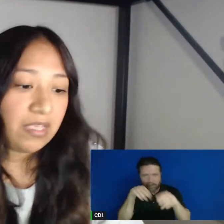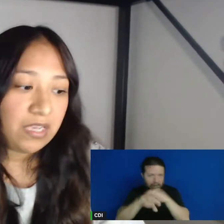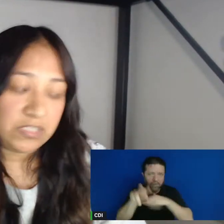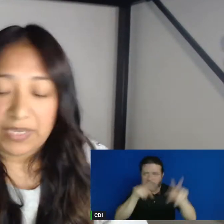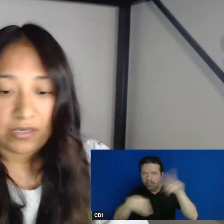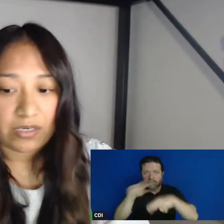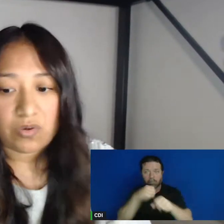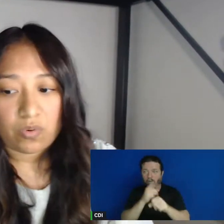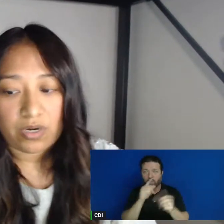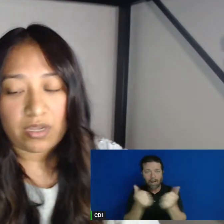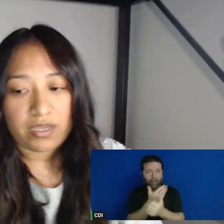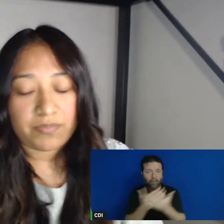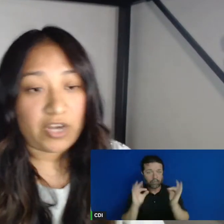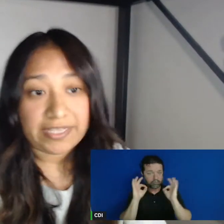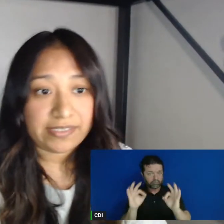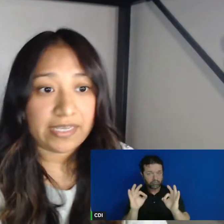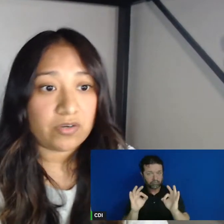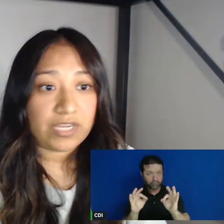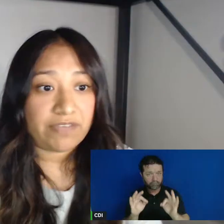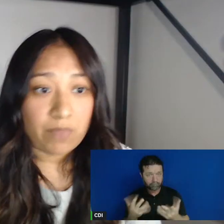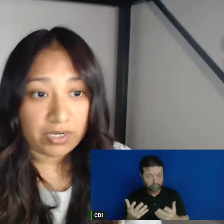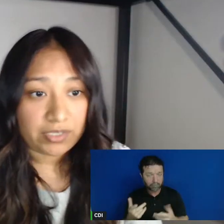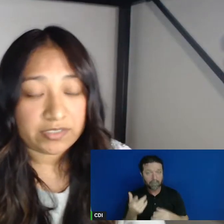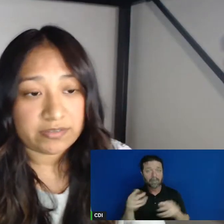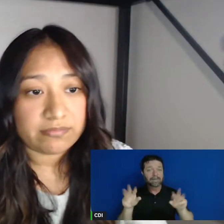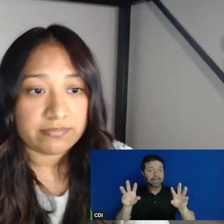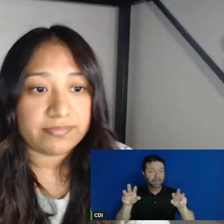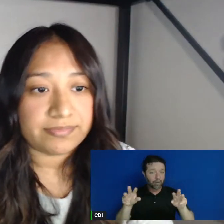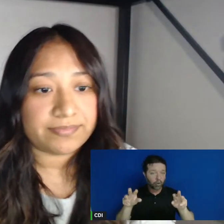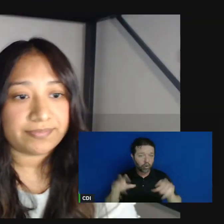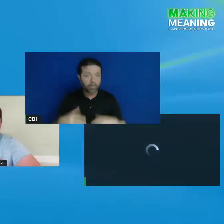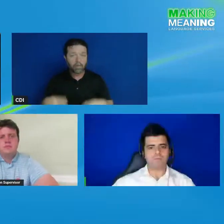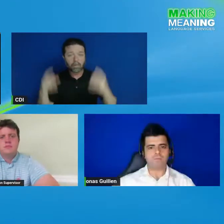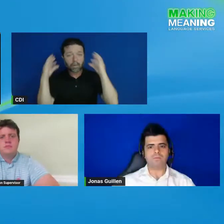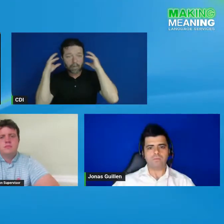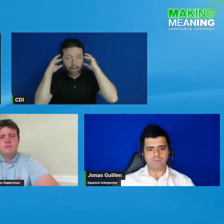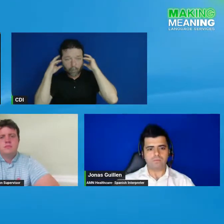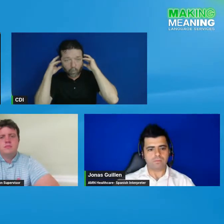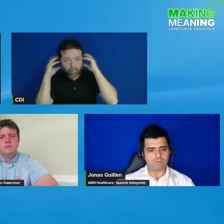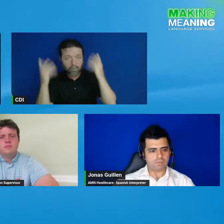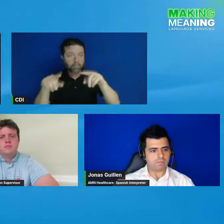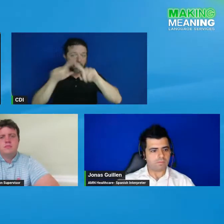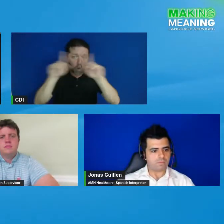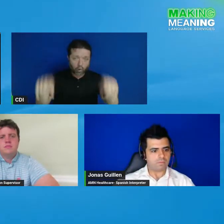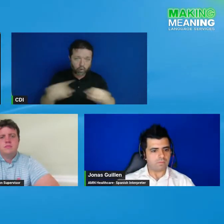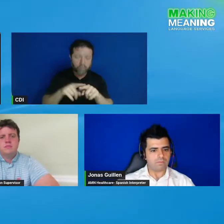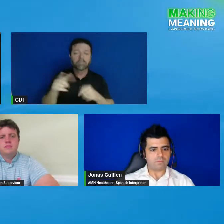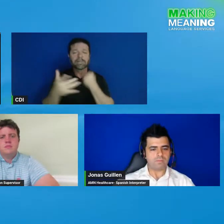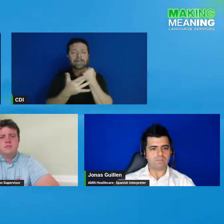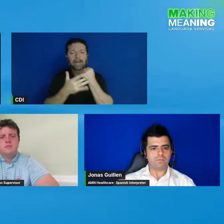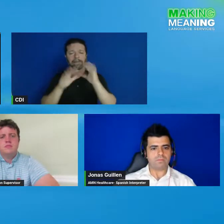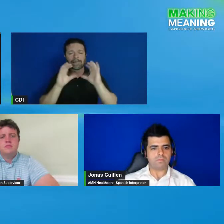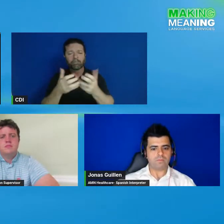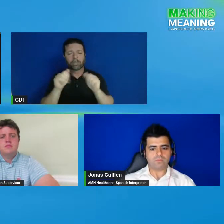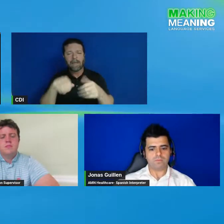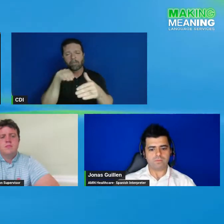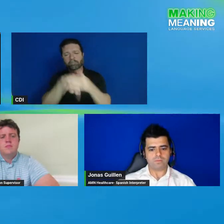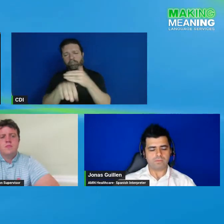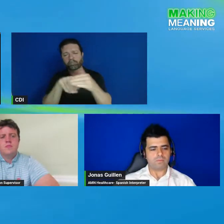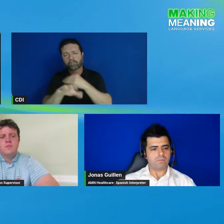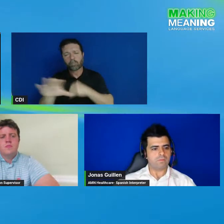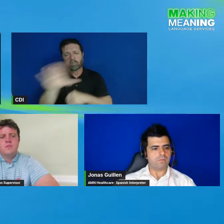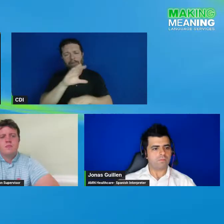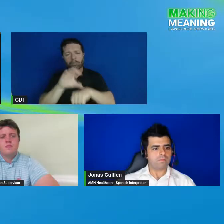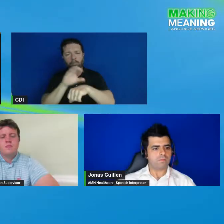a speaker or your headset or even monitors. Yeah, exactly. Yeah,